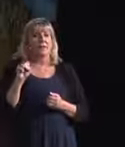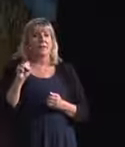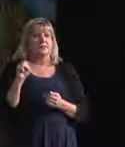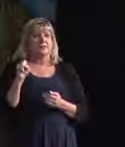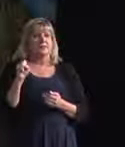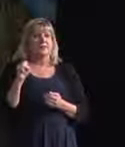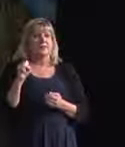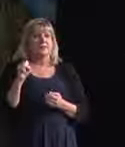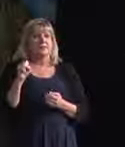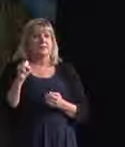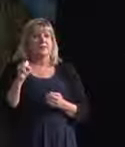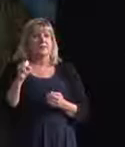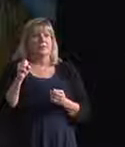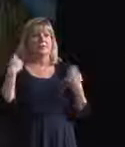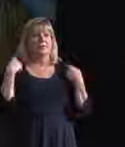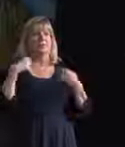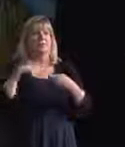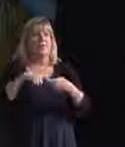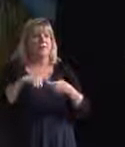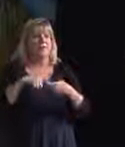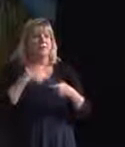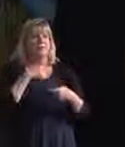though I'm not sure it really matters.